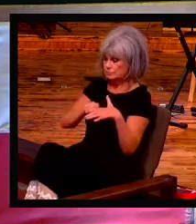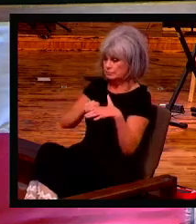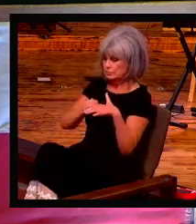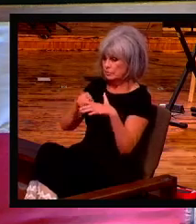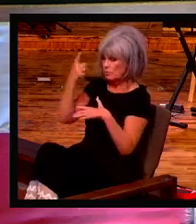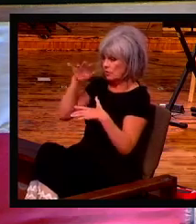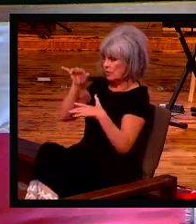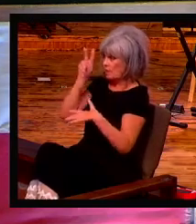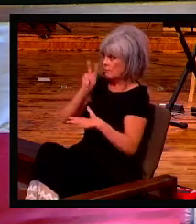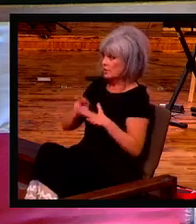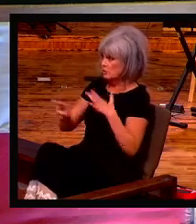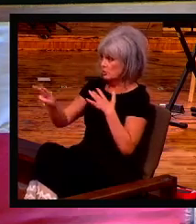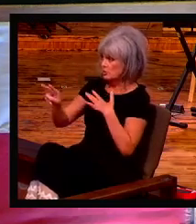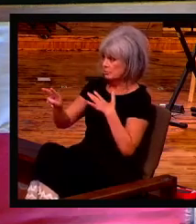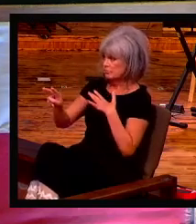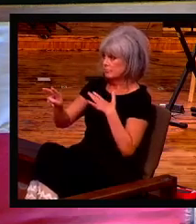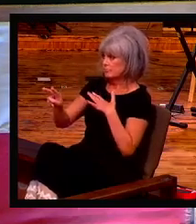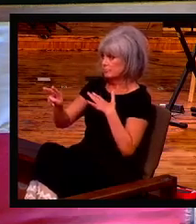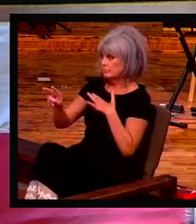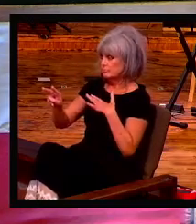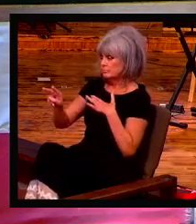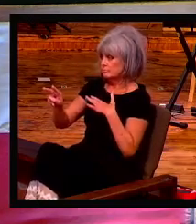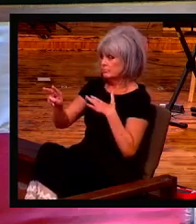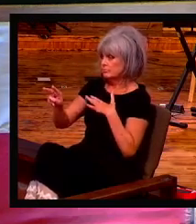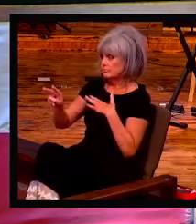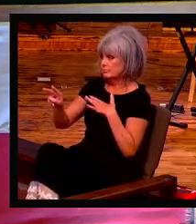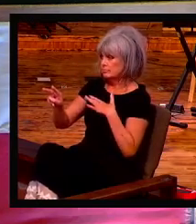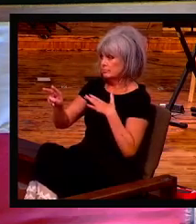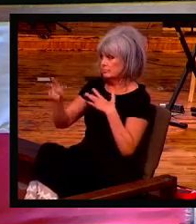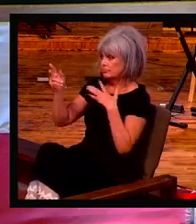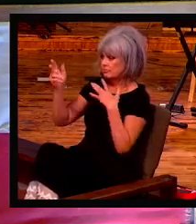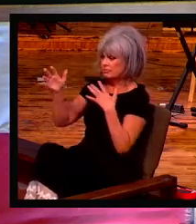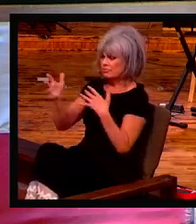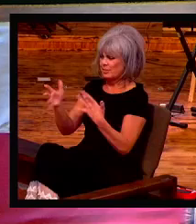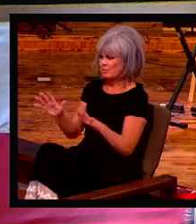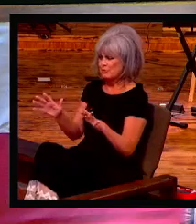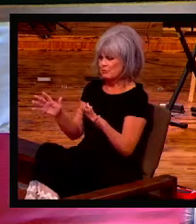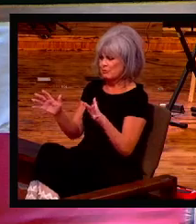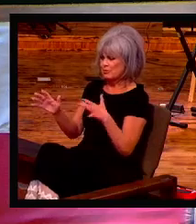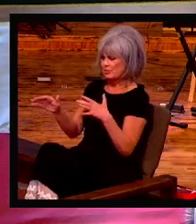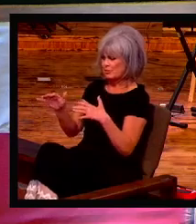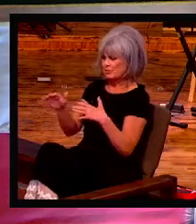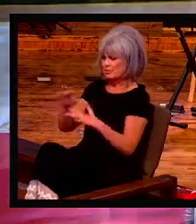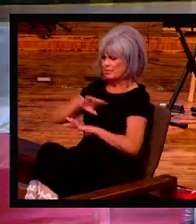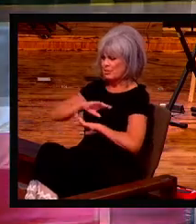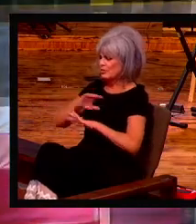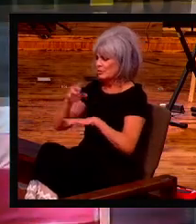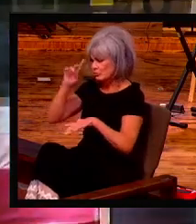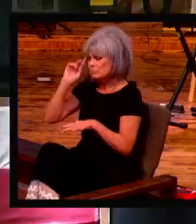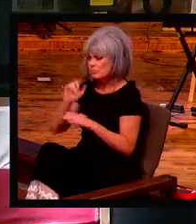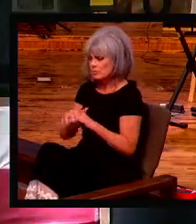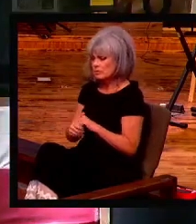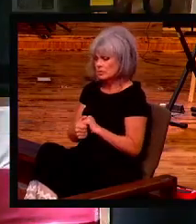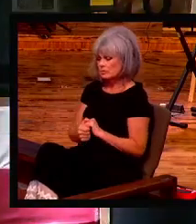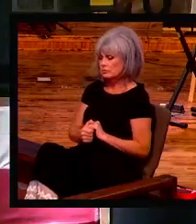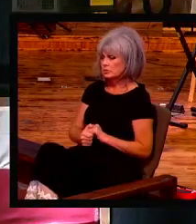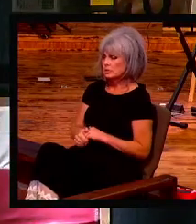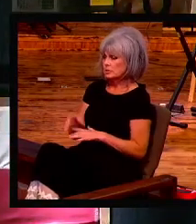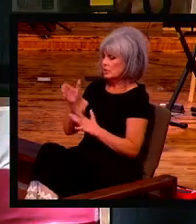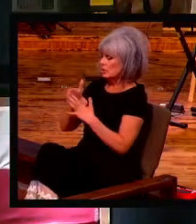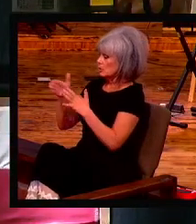for that vision to be fulfilled. And he rules from the age of 30 years old to 110 years